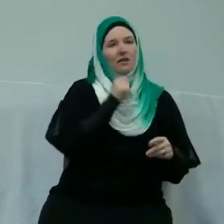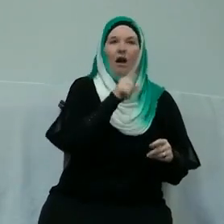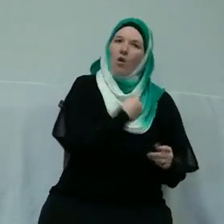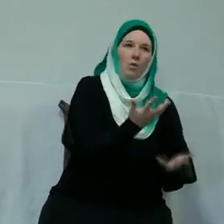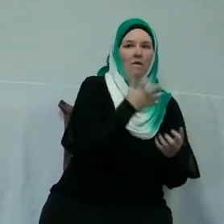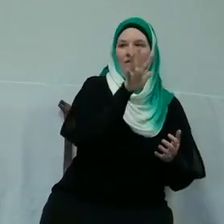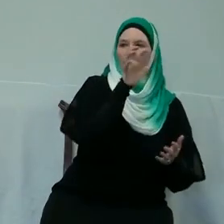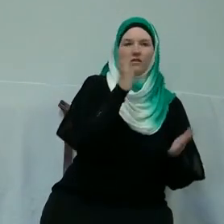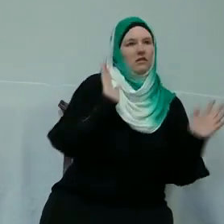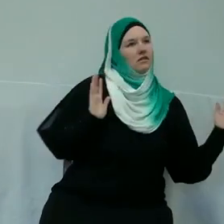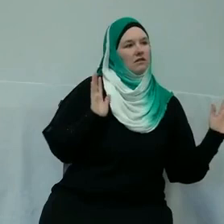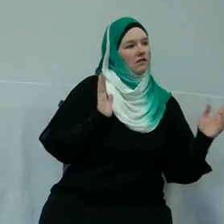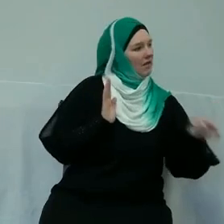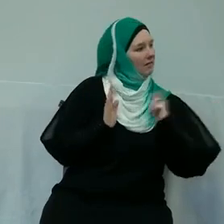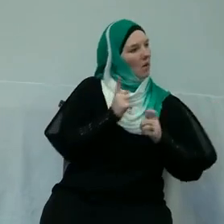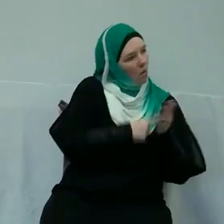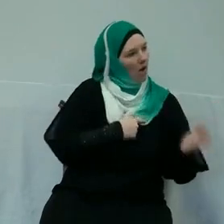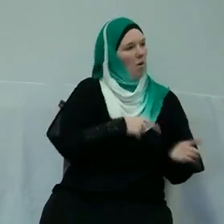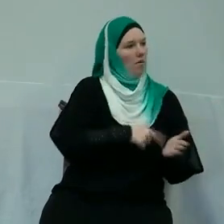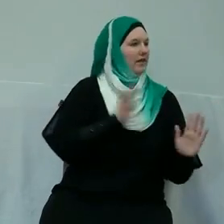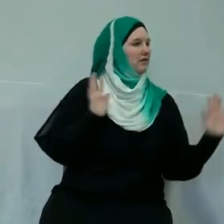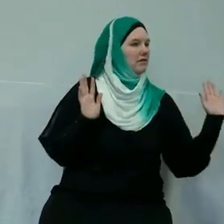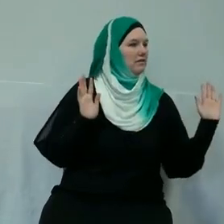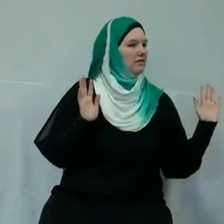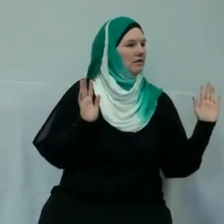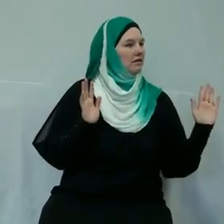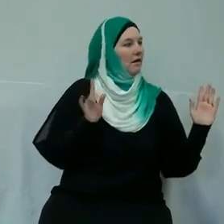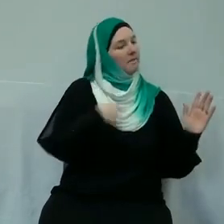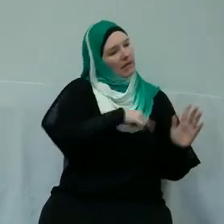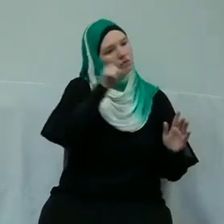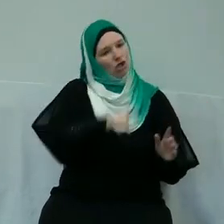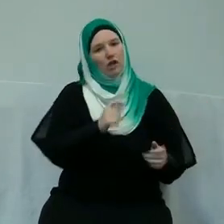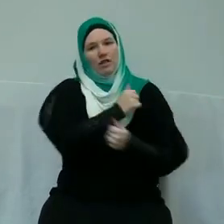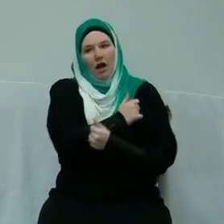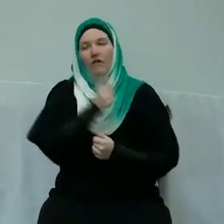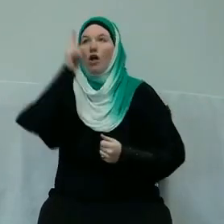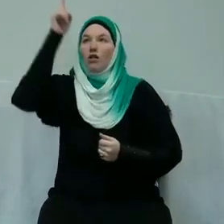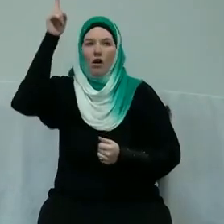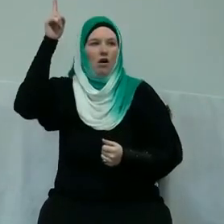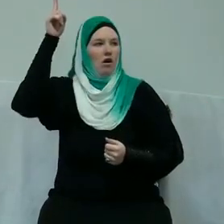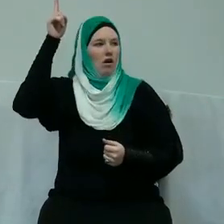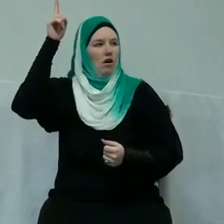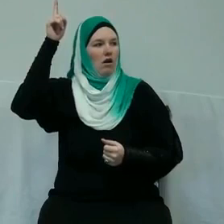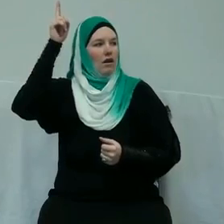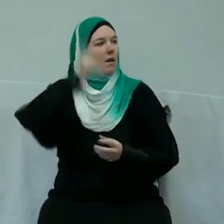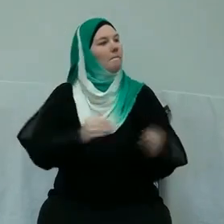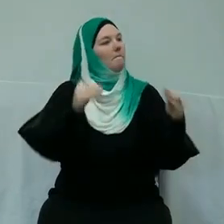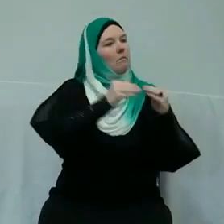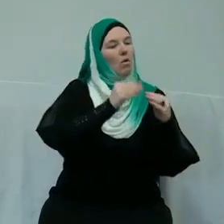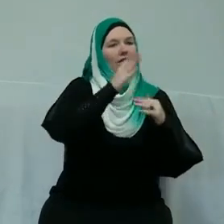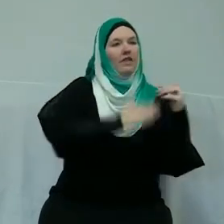children, because we love Allah more than we love what this judge or that judge may give